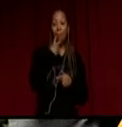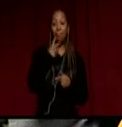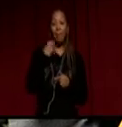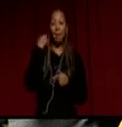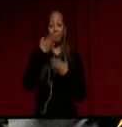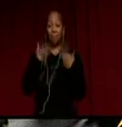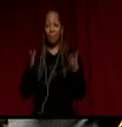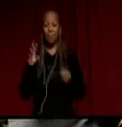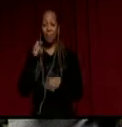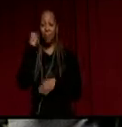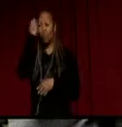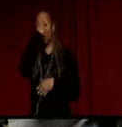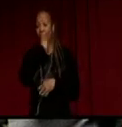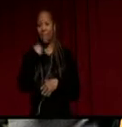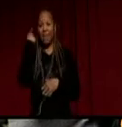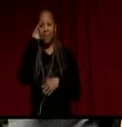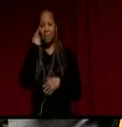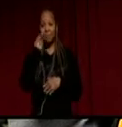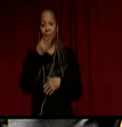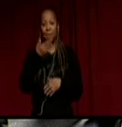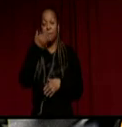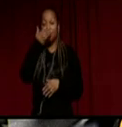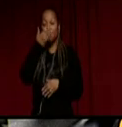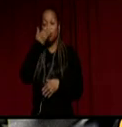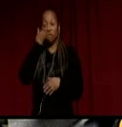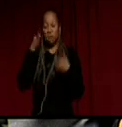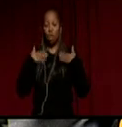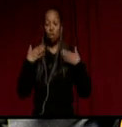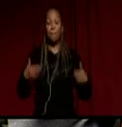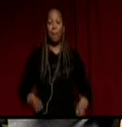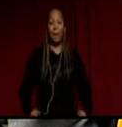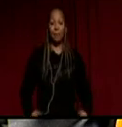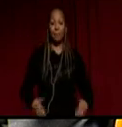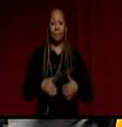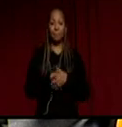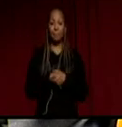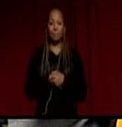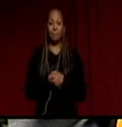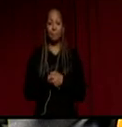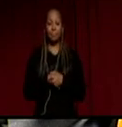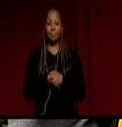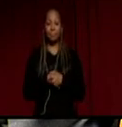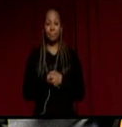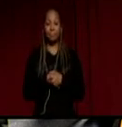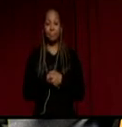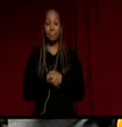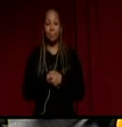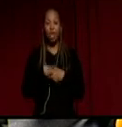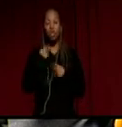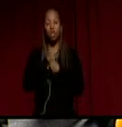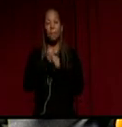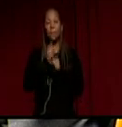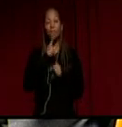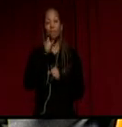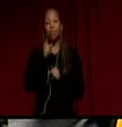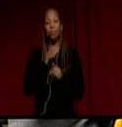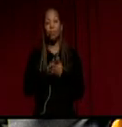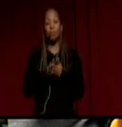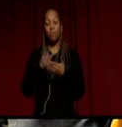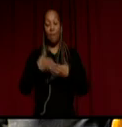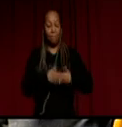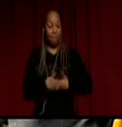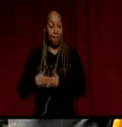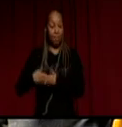your face can be taken into your body. I'm going to fold my arms. Yes. So making sure, and if you have a